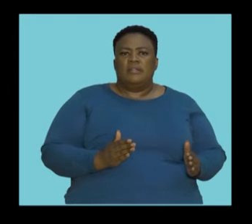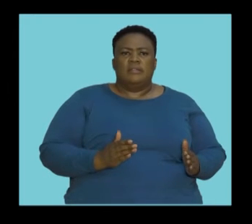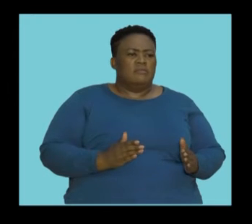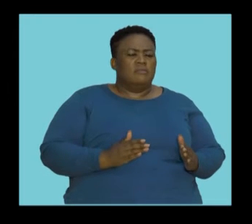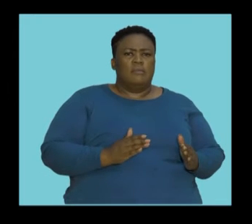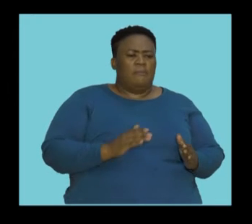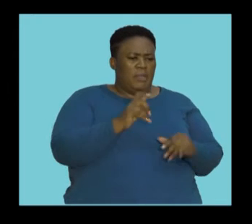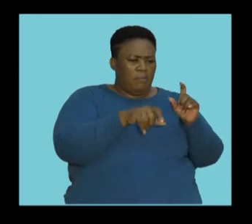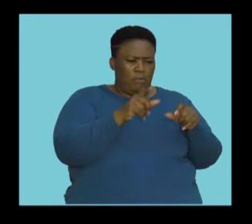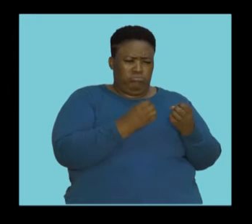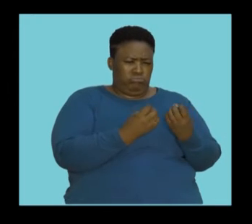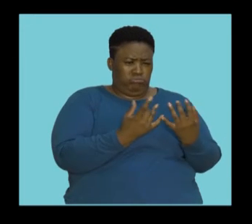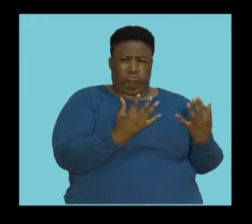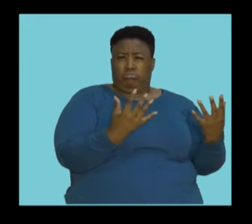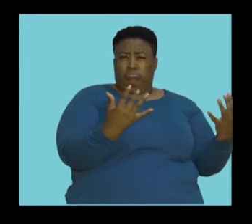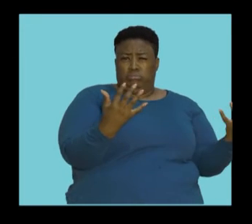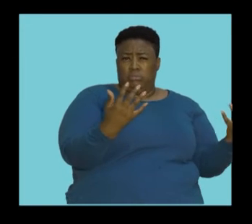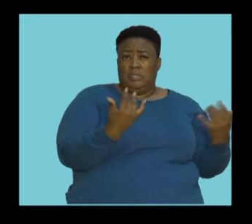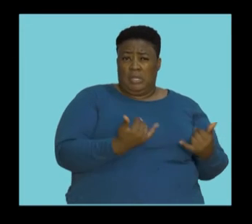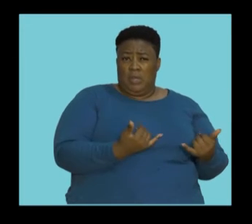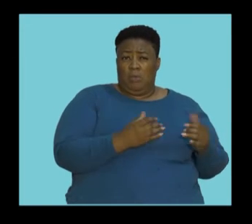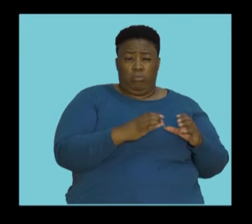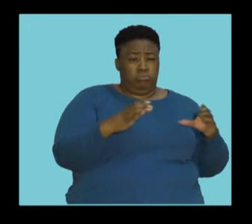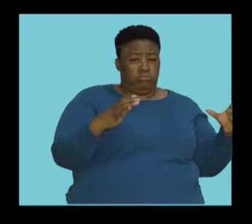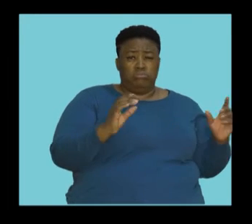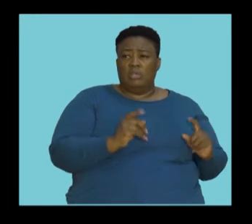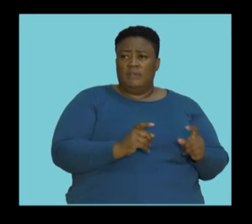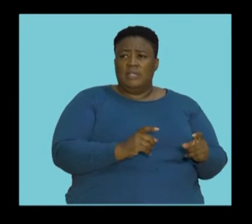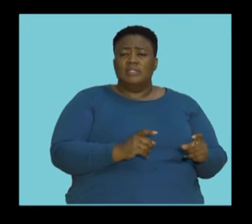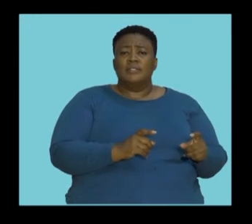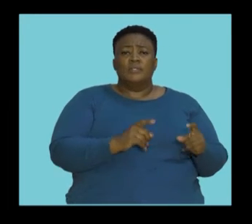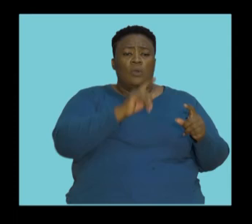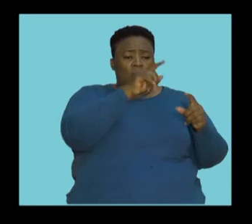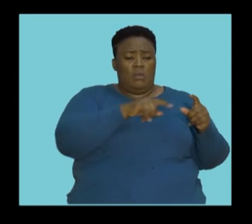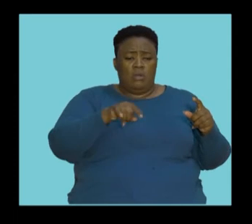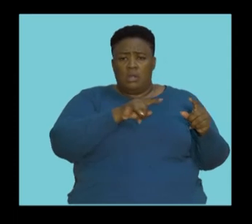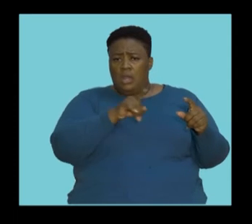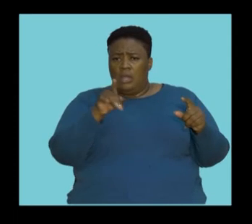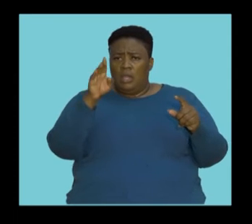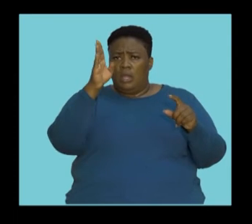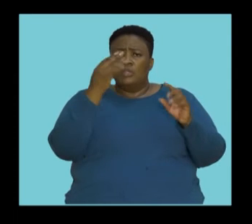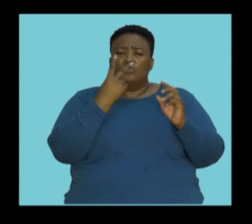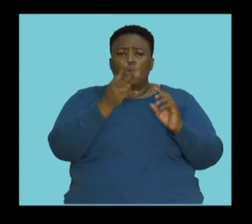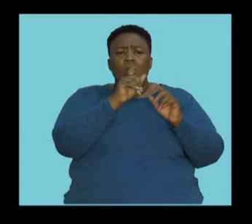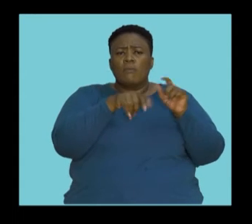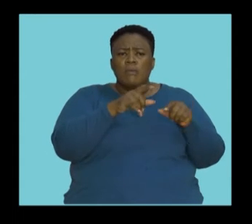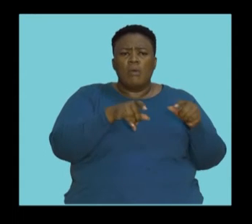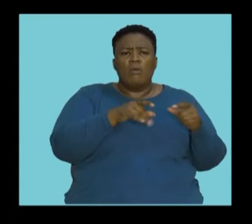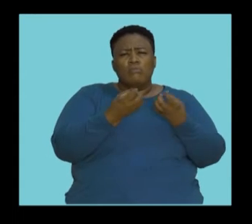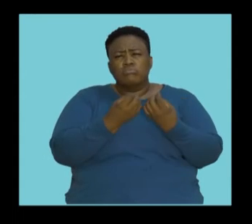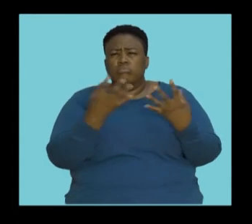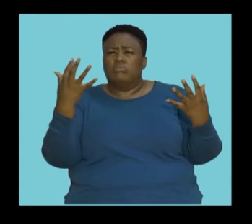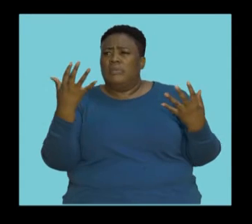human population growth. And so this graph illustrates the population over a period of time. And here